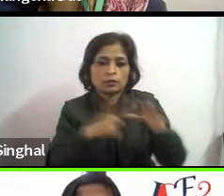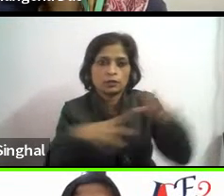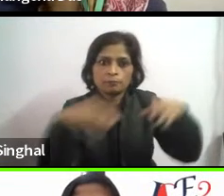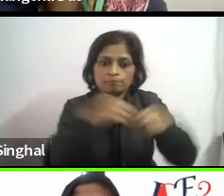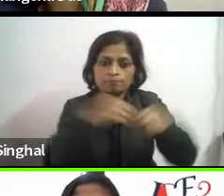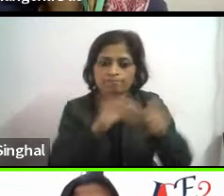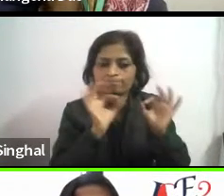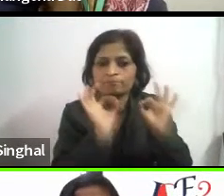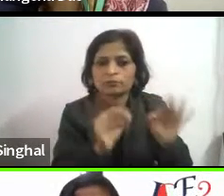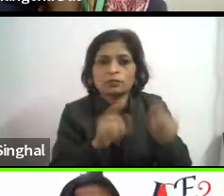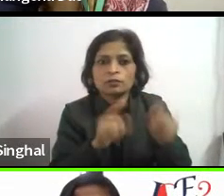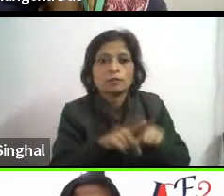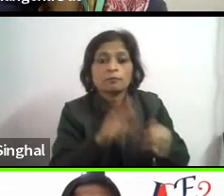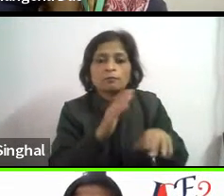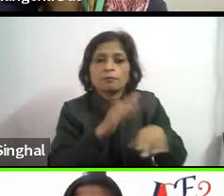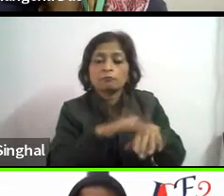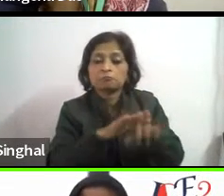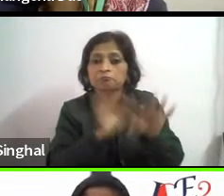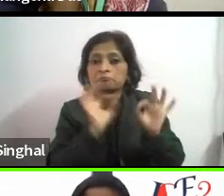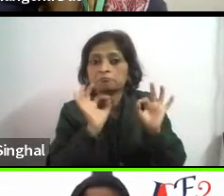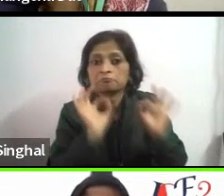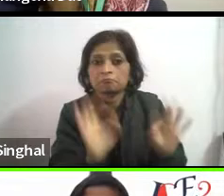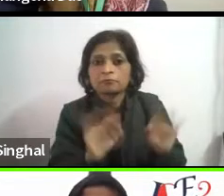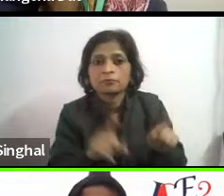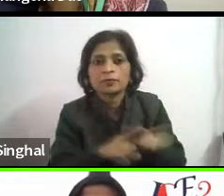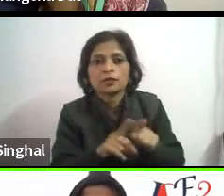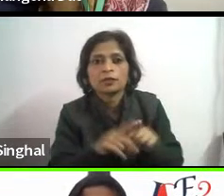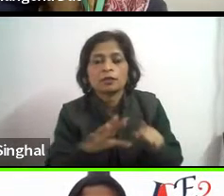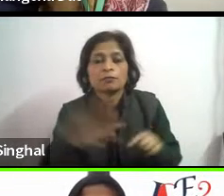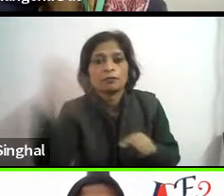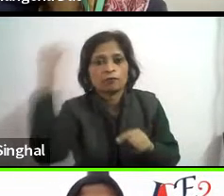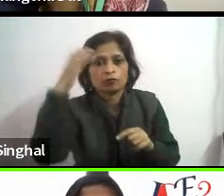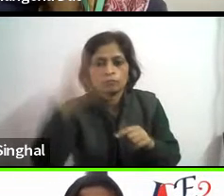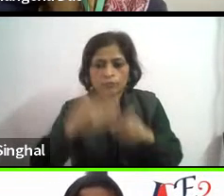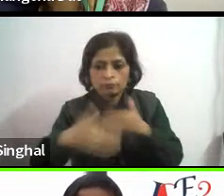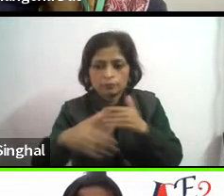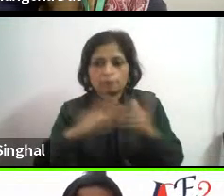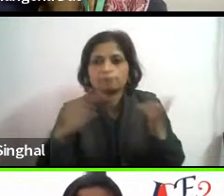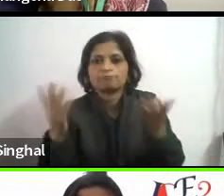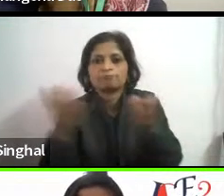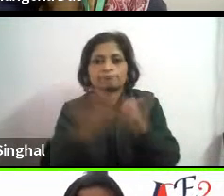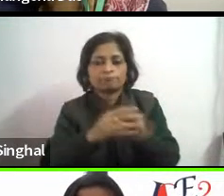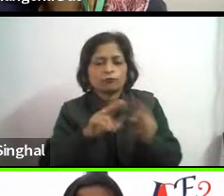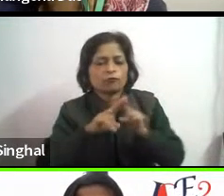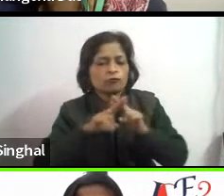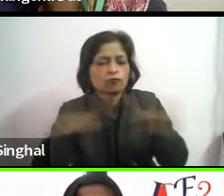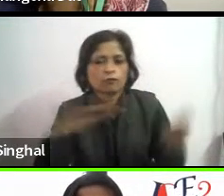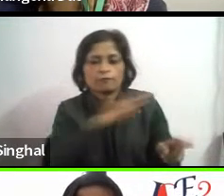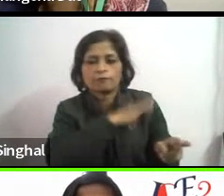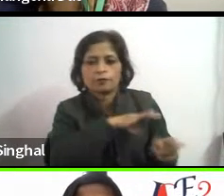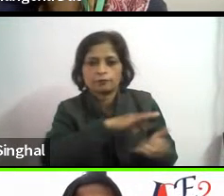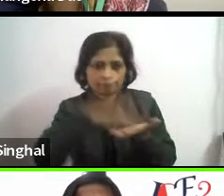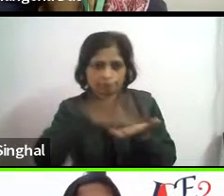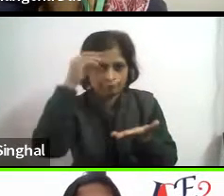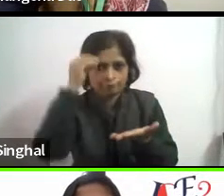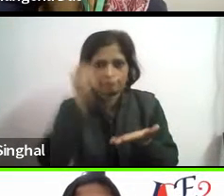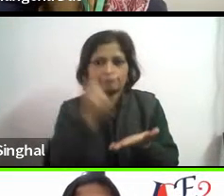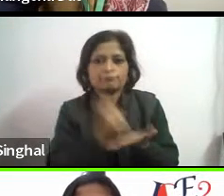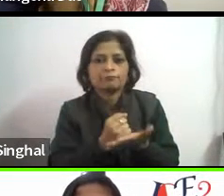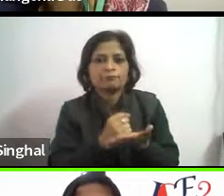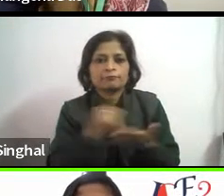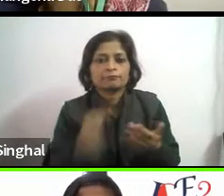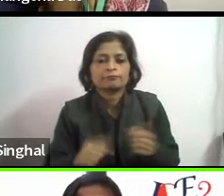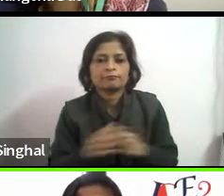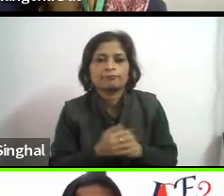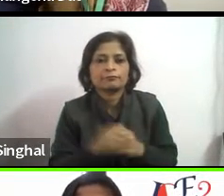faculty, have kept it in the second half so that we can take full advantage of it. I thank all